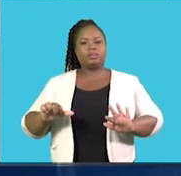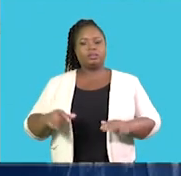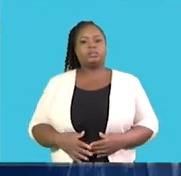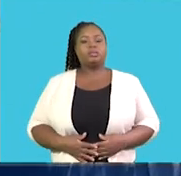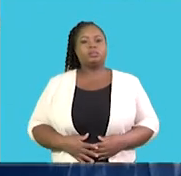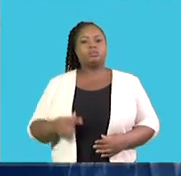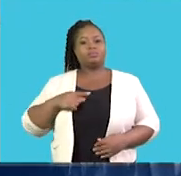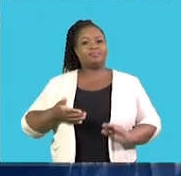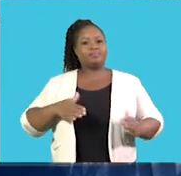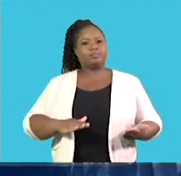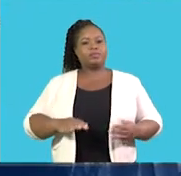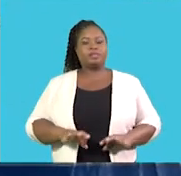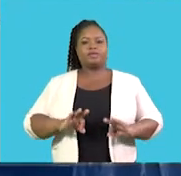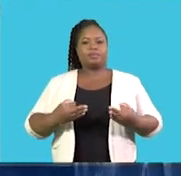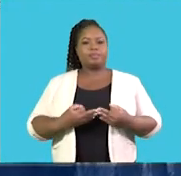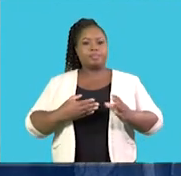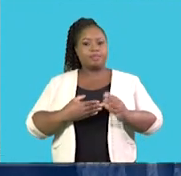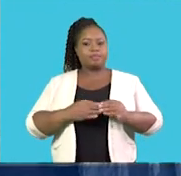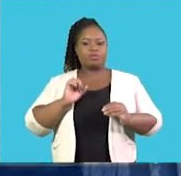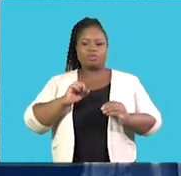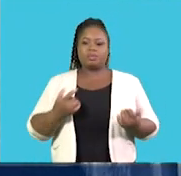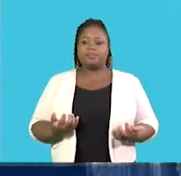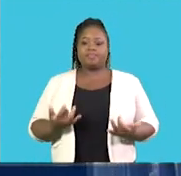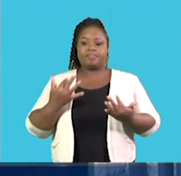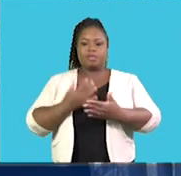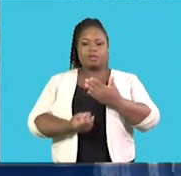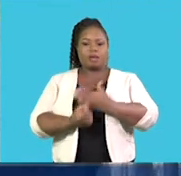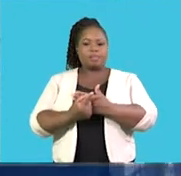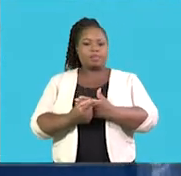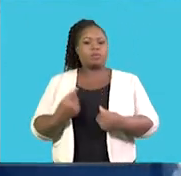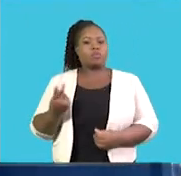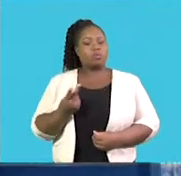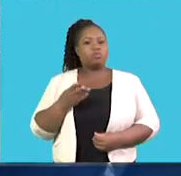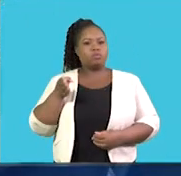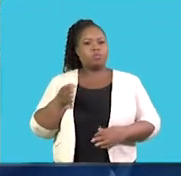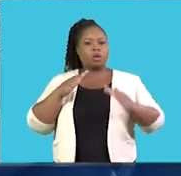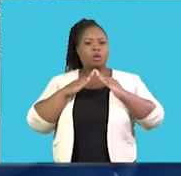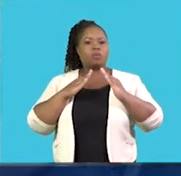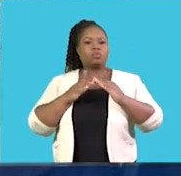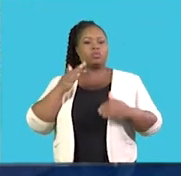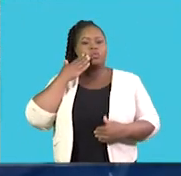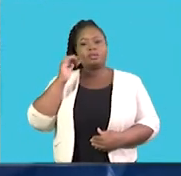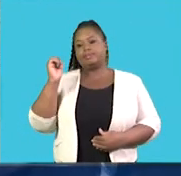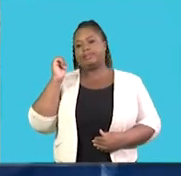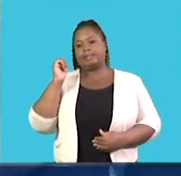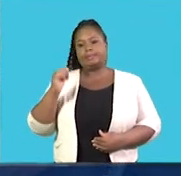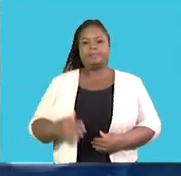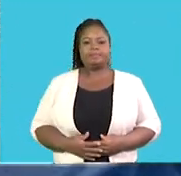o hlokahala haliloko la ona mollong o ile ngwa ropo ha le o tshisa ndlo mesonya letsatsi la